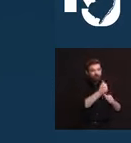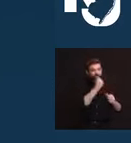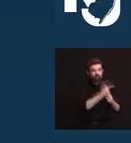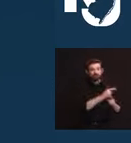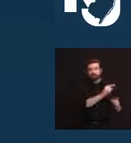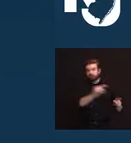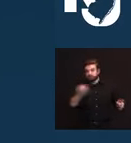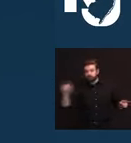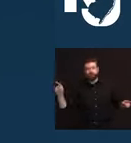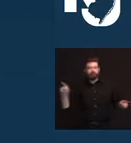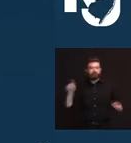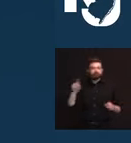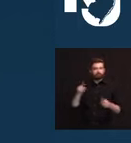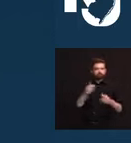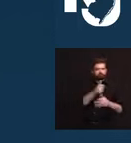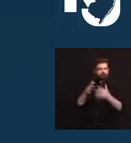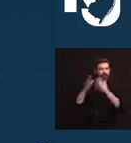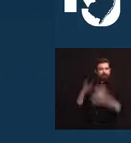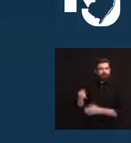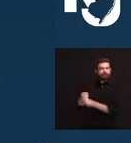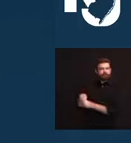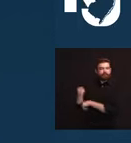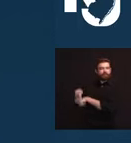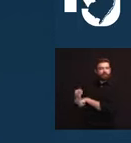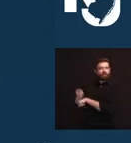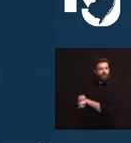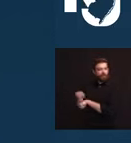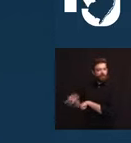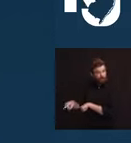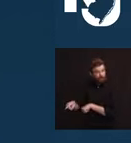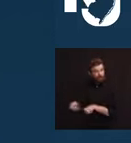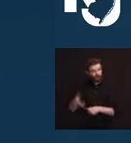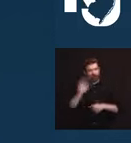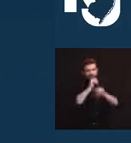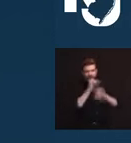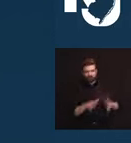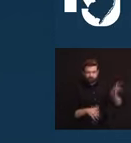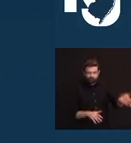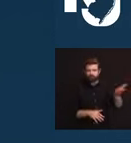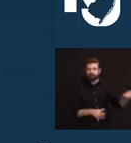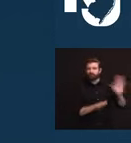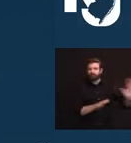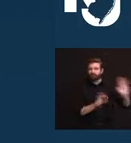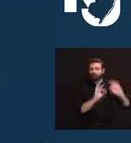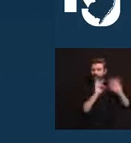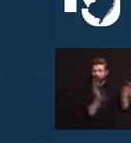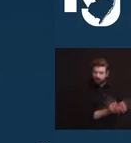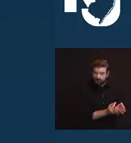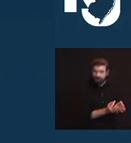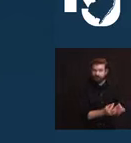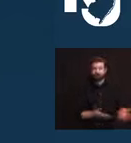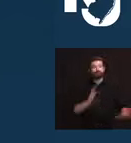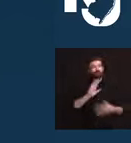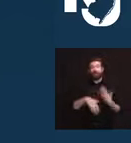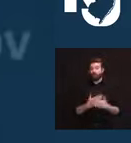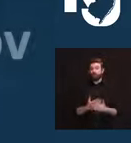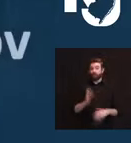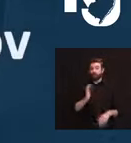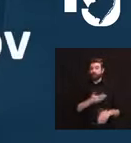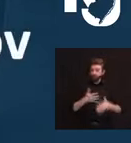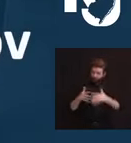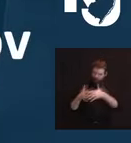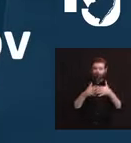family and our entire American family. 3 more names, 3 more lives that enriched our